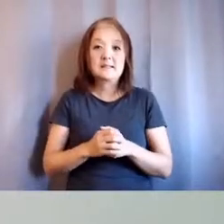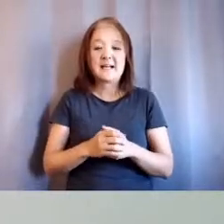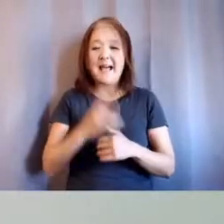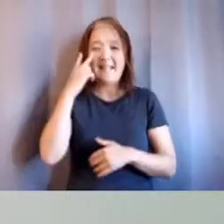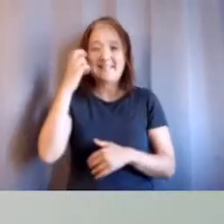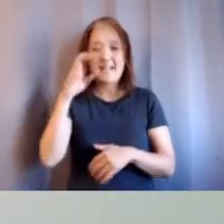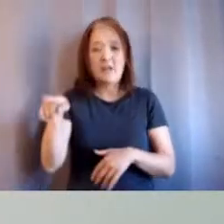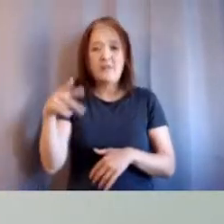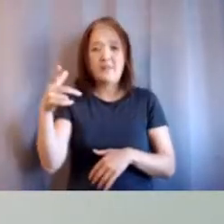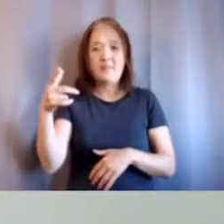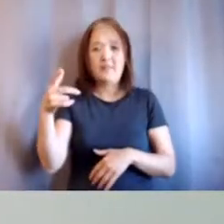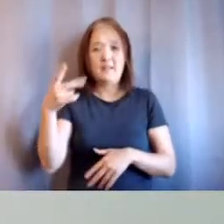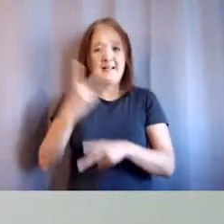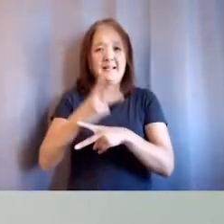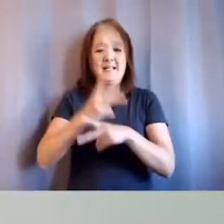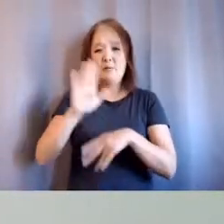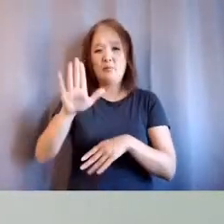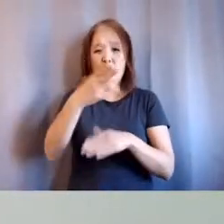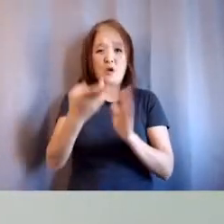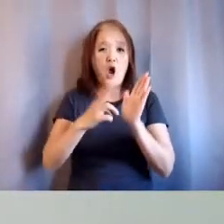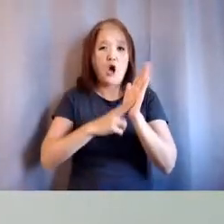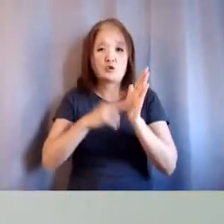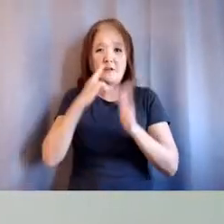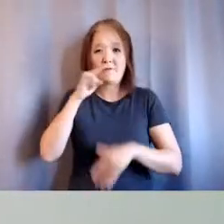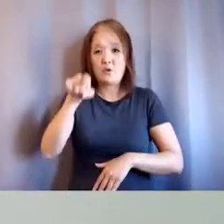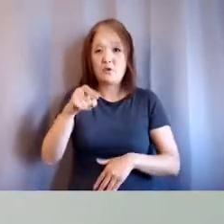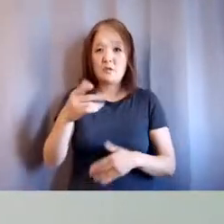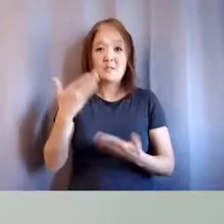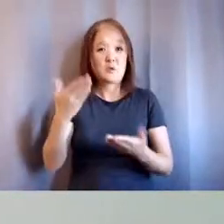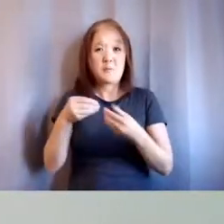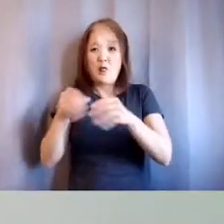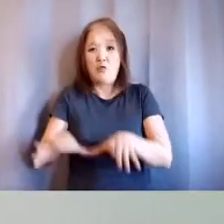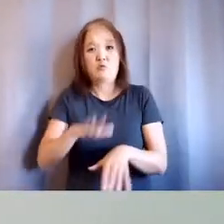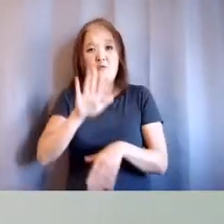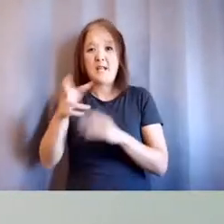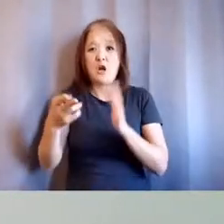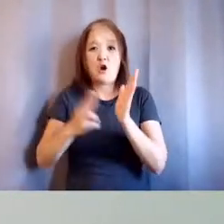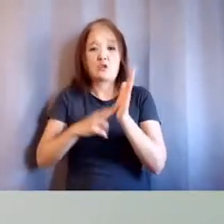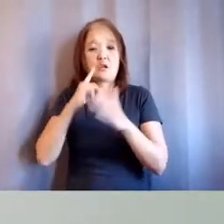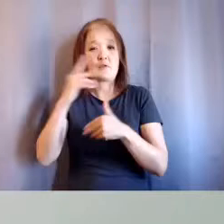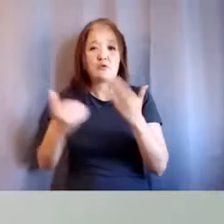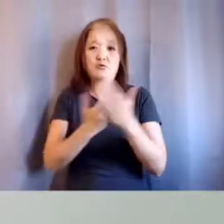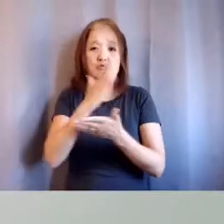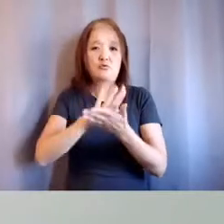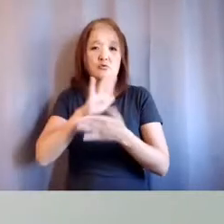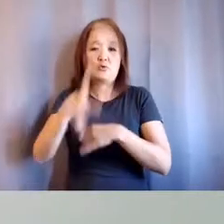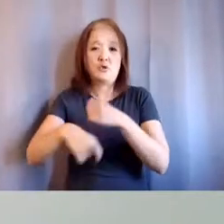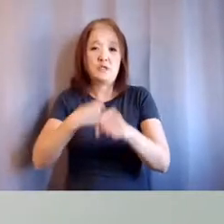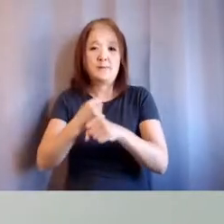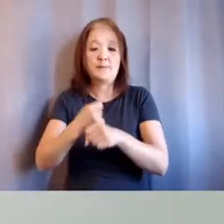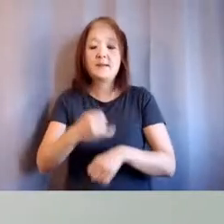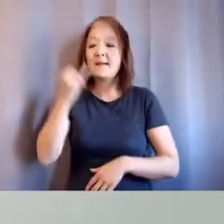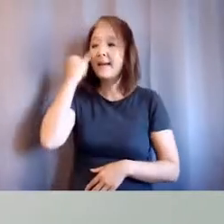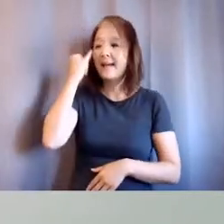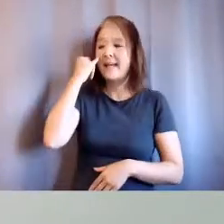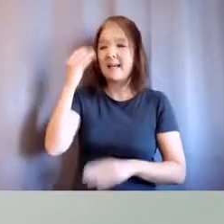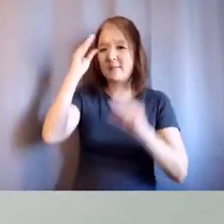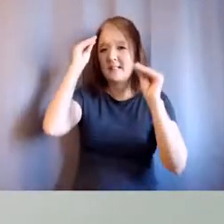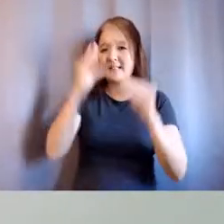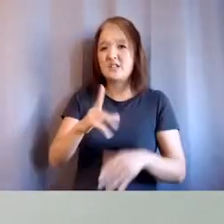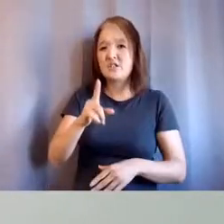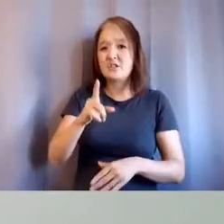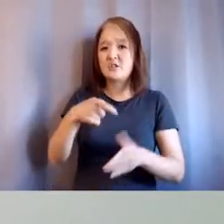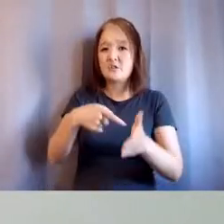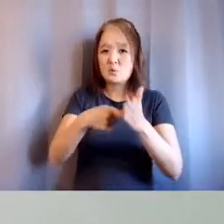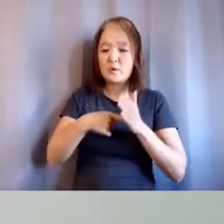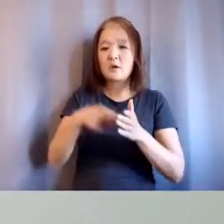And so you may lose out on being able to have a contract for the new school year. If a teacher has to travel out of state